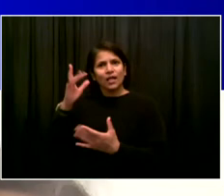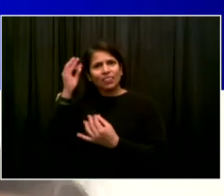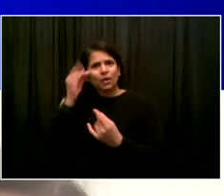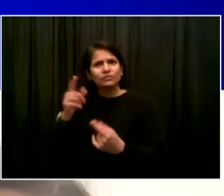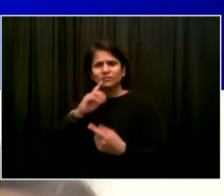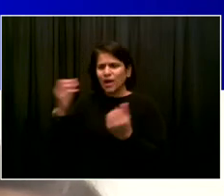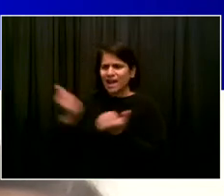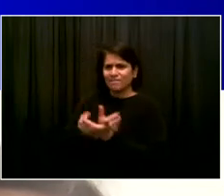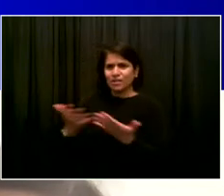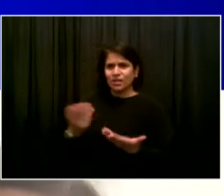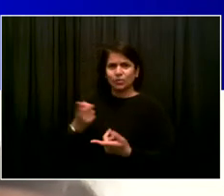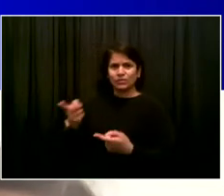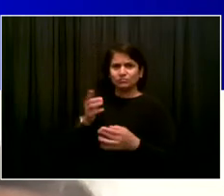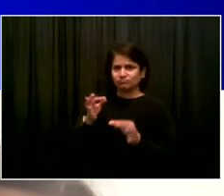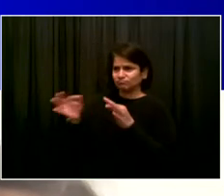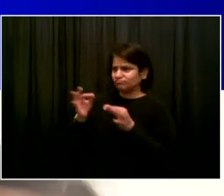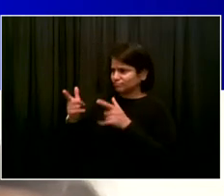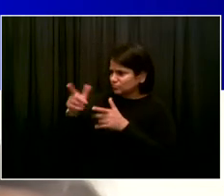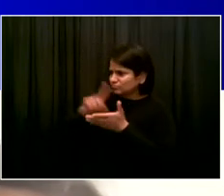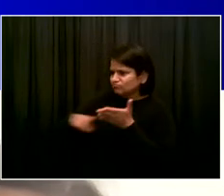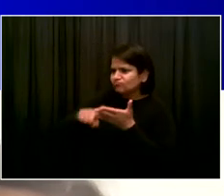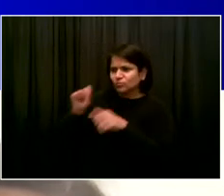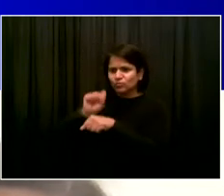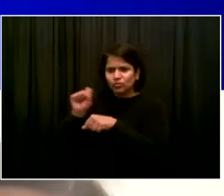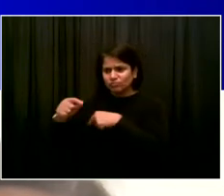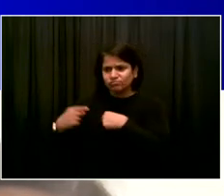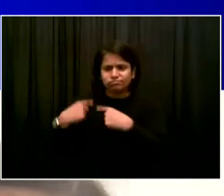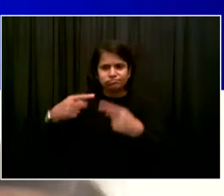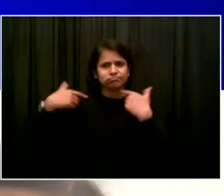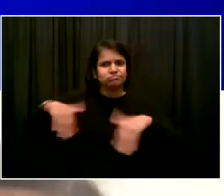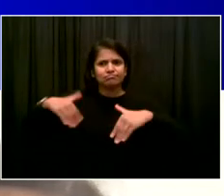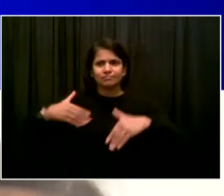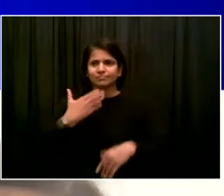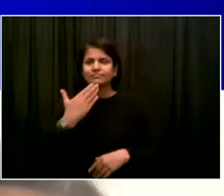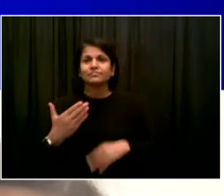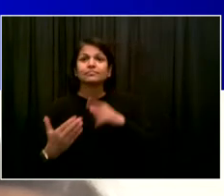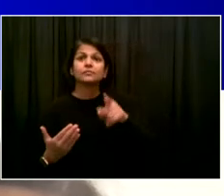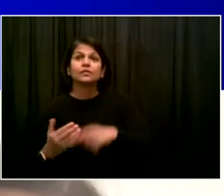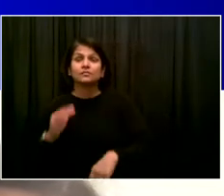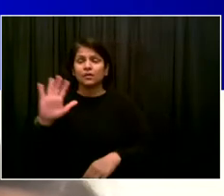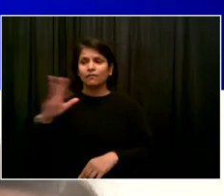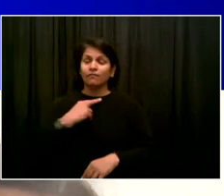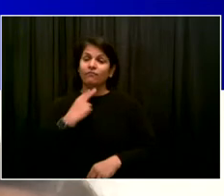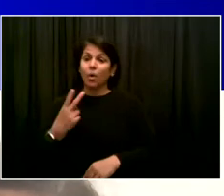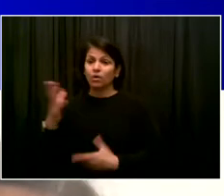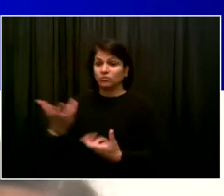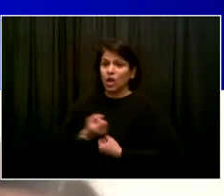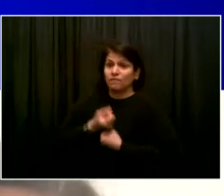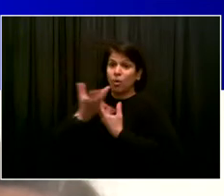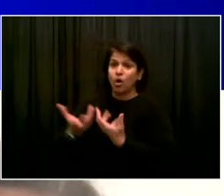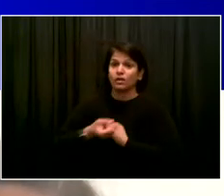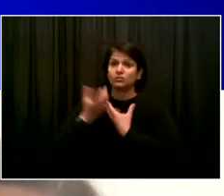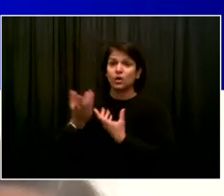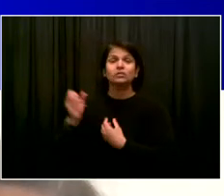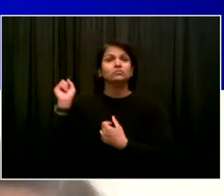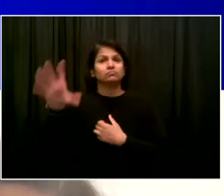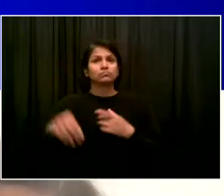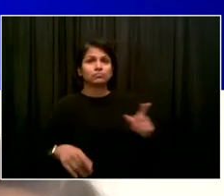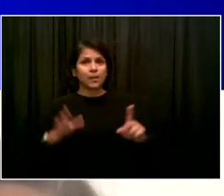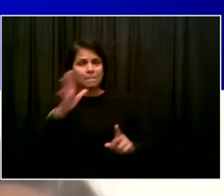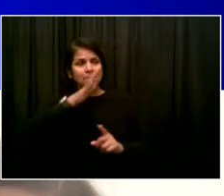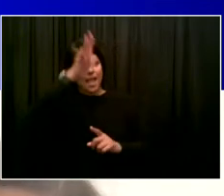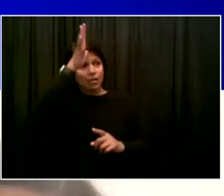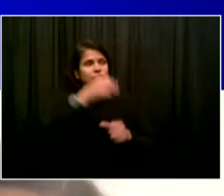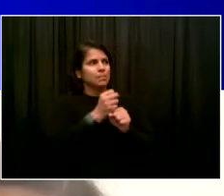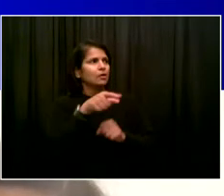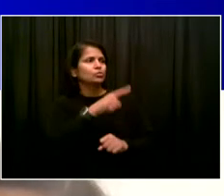the right way forward. And your clear voice, I think, is going to be very, very reassuring to a lot of parents in this city. So